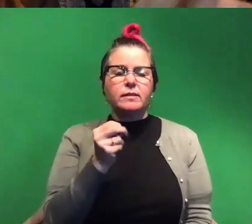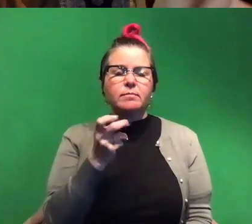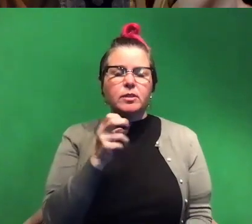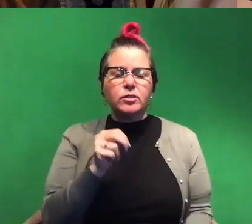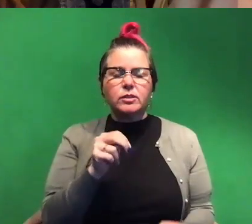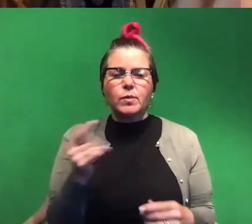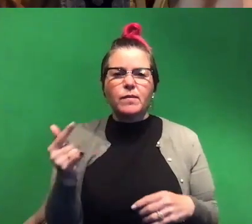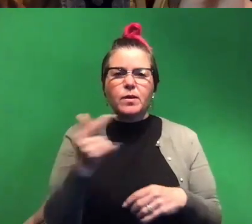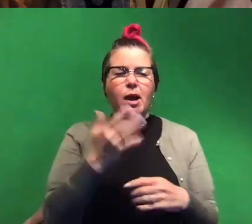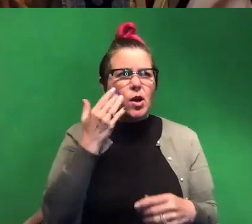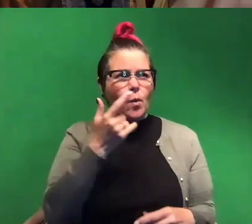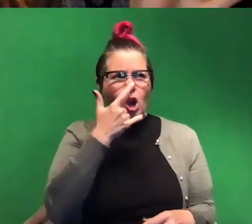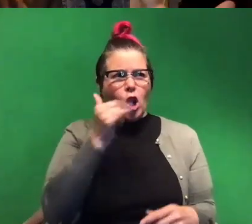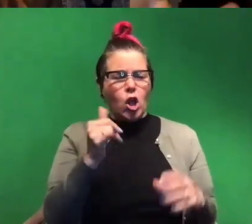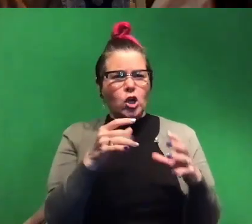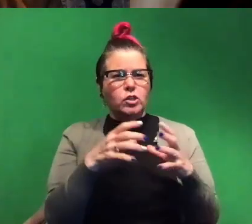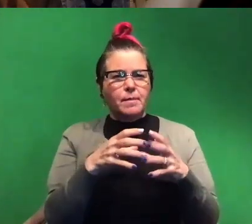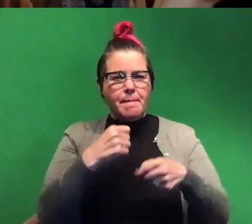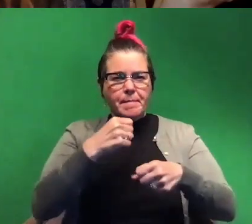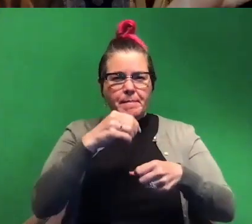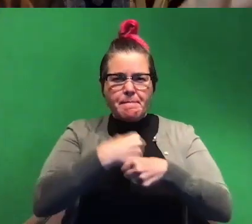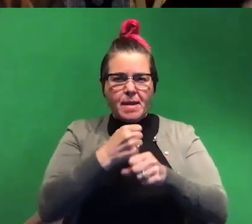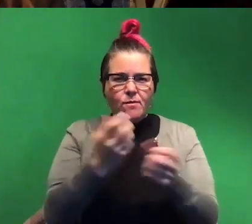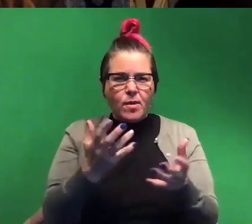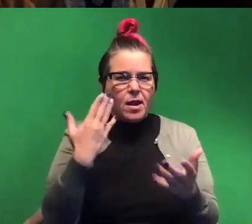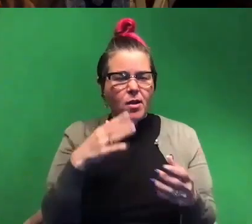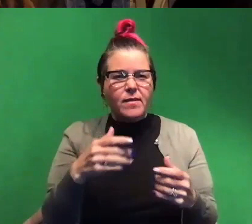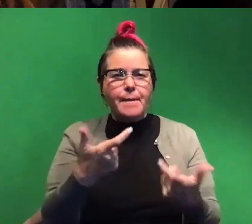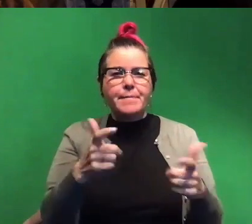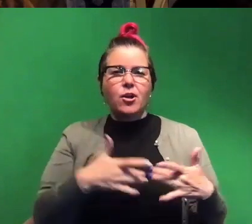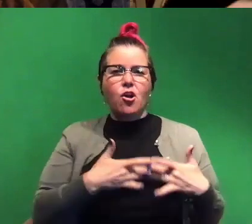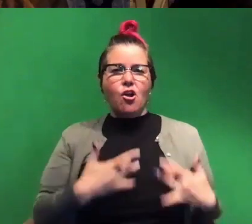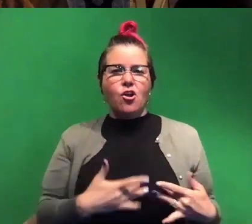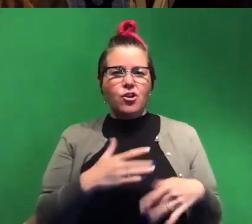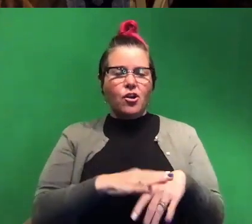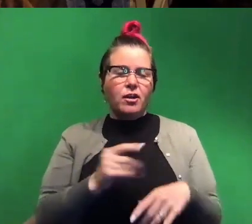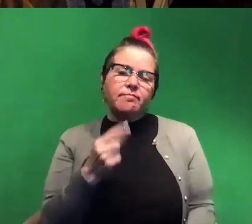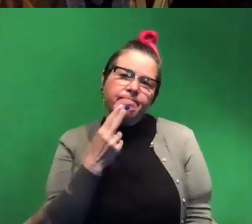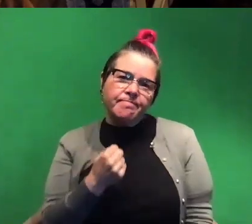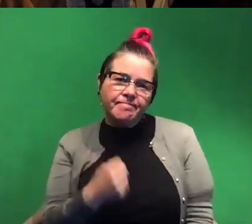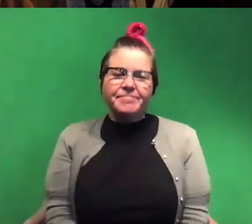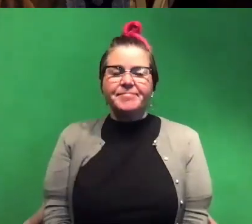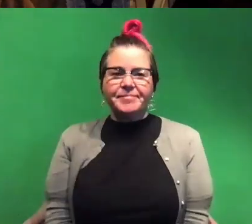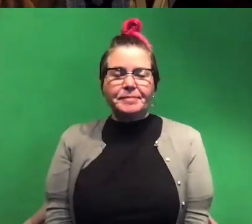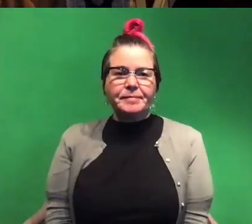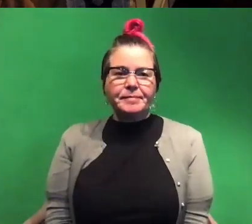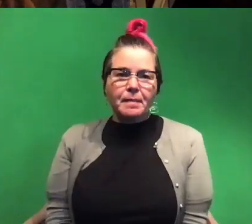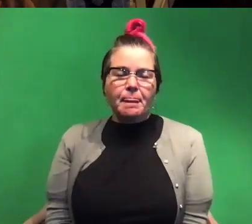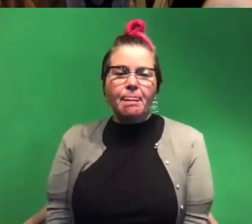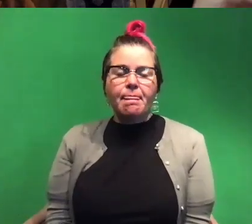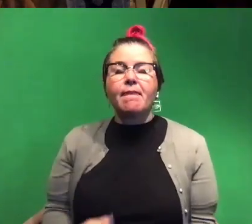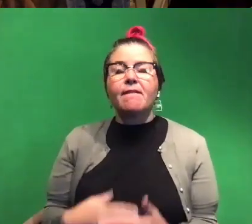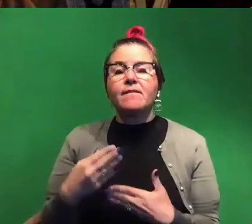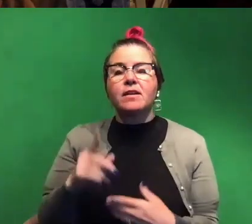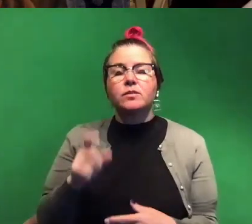know what it looks like. Look into that. I don't know what it's made of. I know it got a big heart on it, which is just adorable. The next question is, do